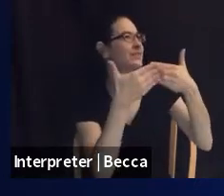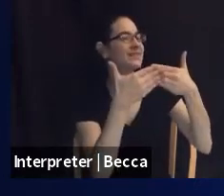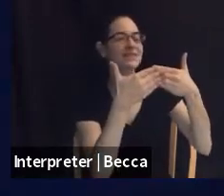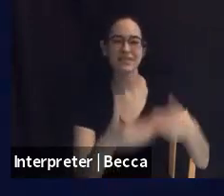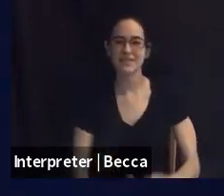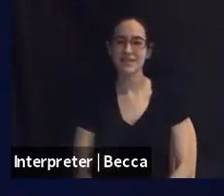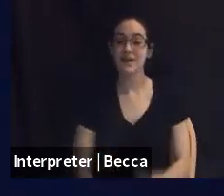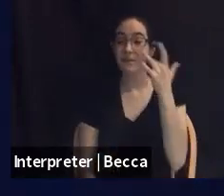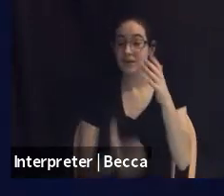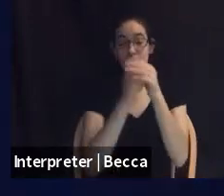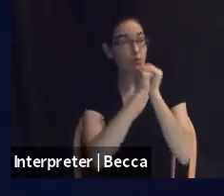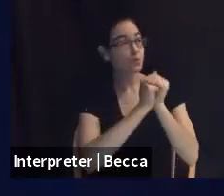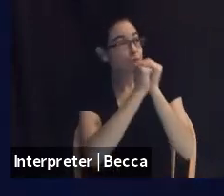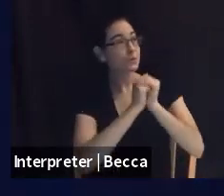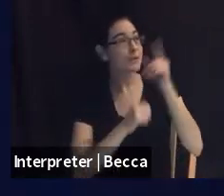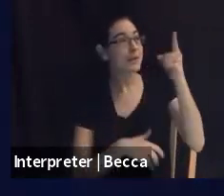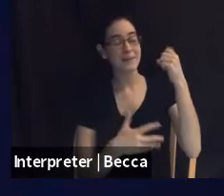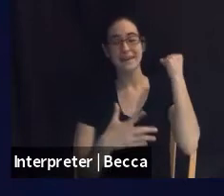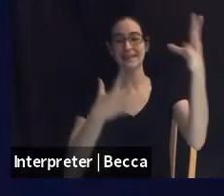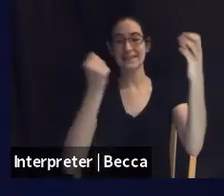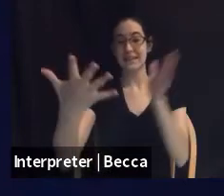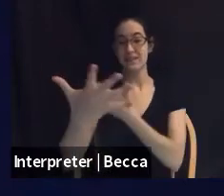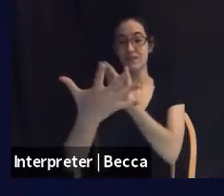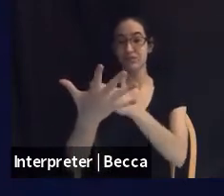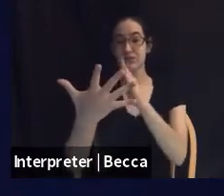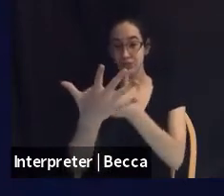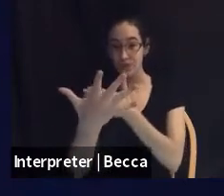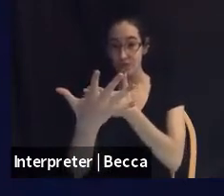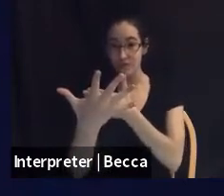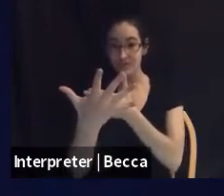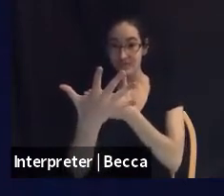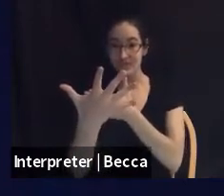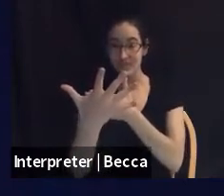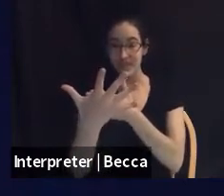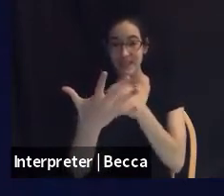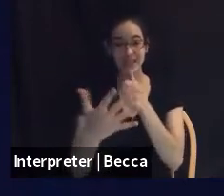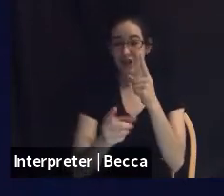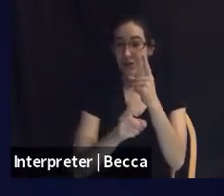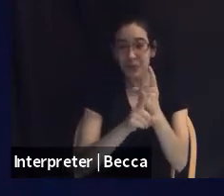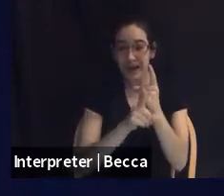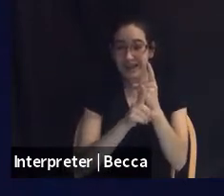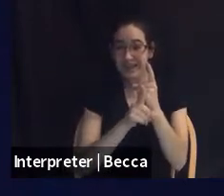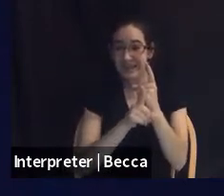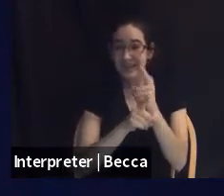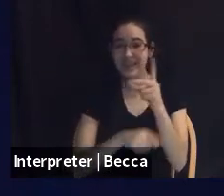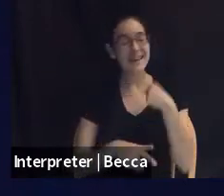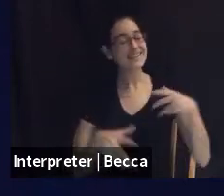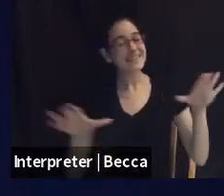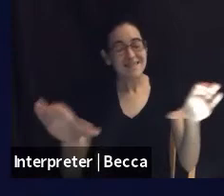Because worshiping God and singing songs to God is not a rite. It's an act of worship. It's